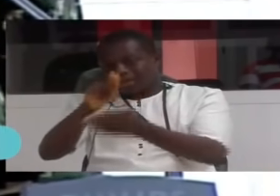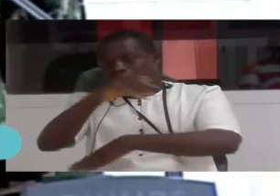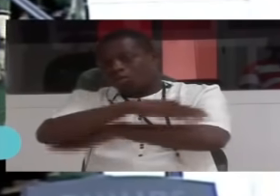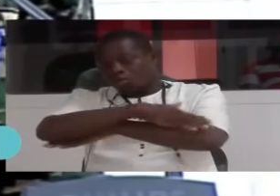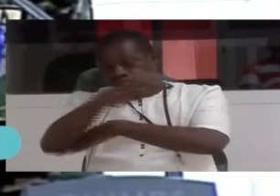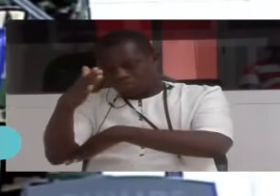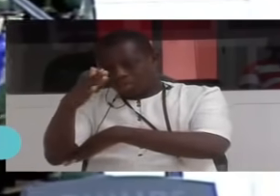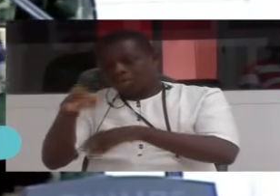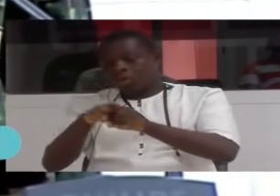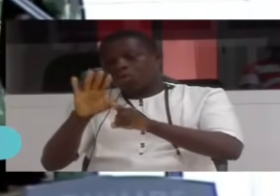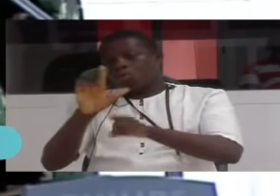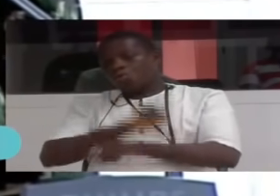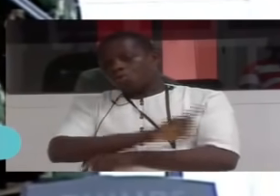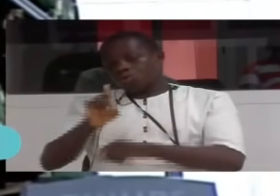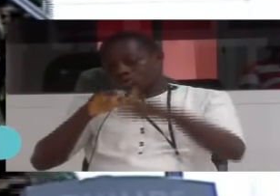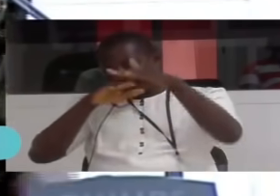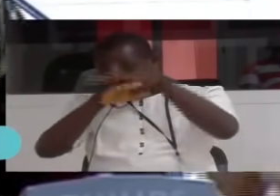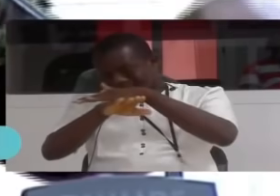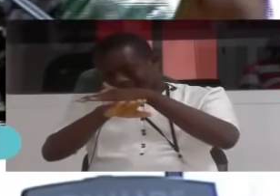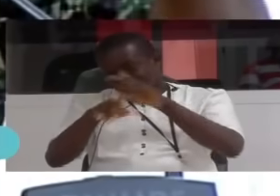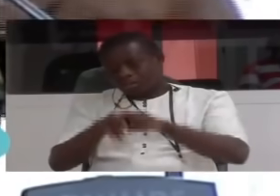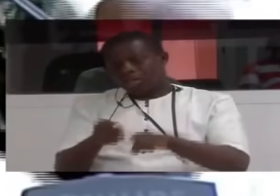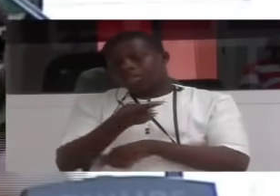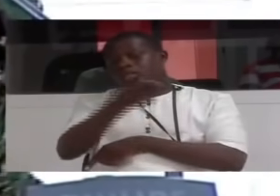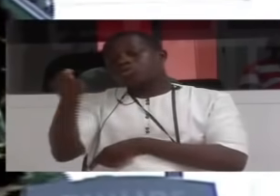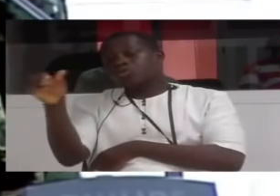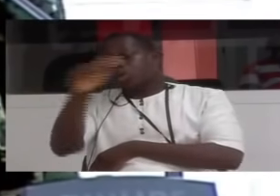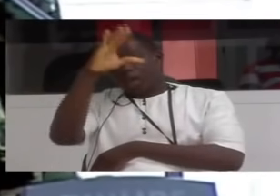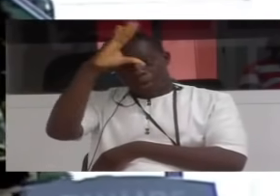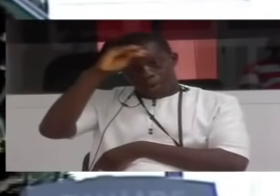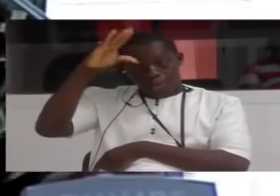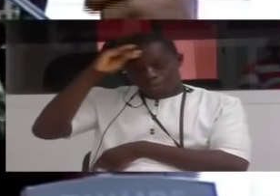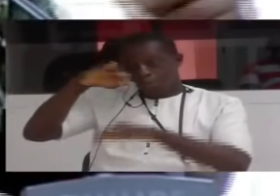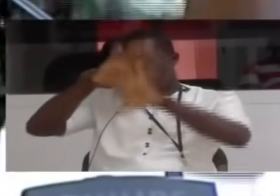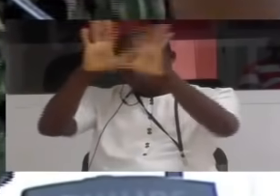door. Dada konoto. We went inside. Barin tomal be. But the others.